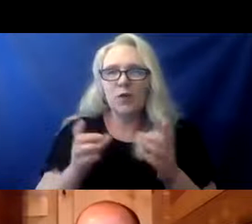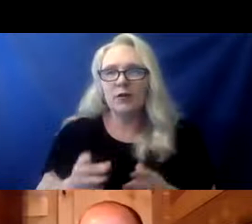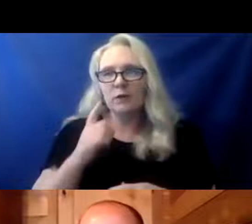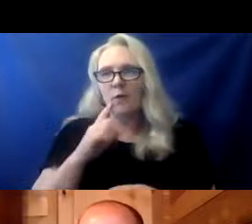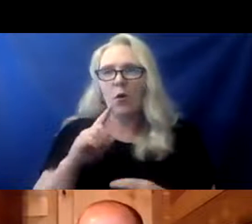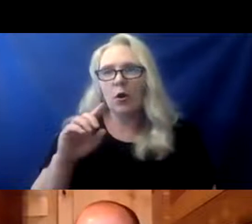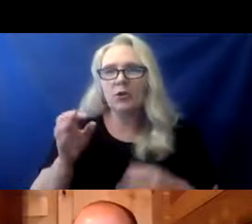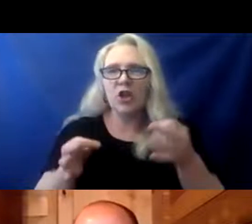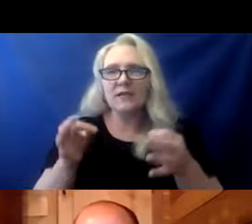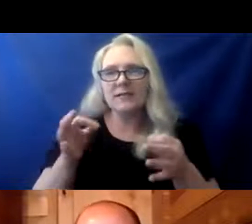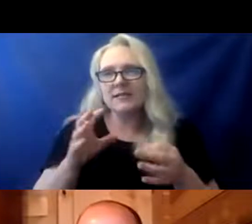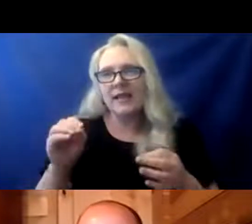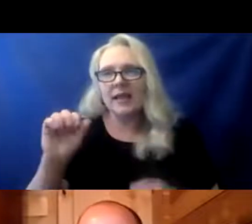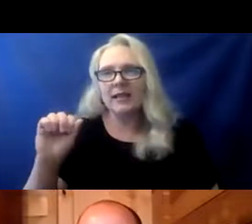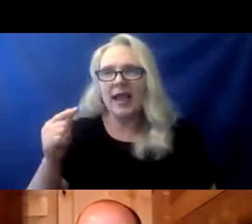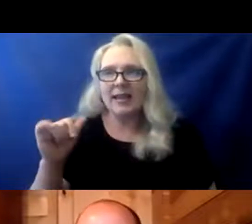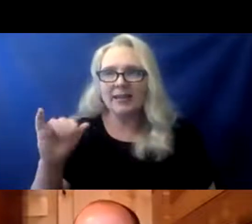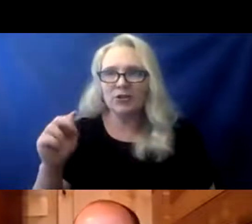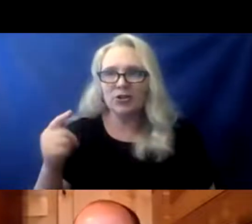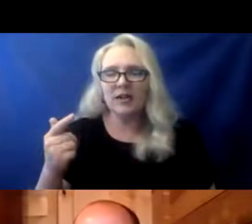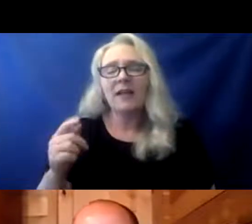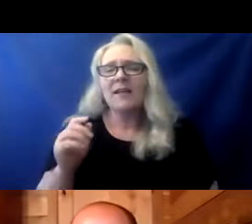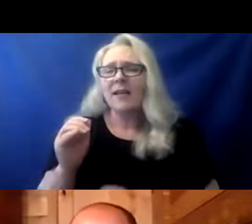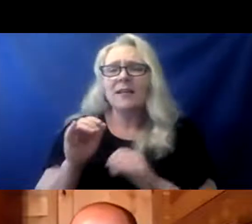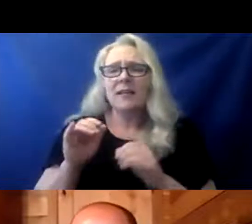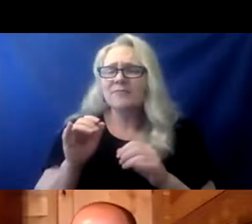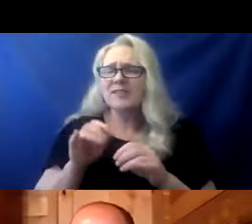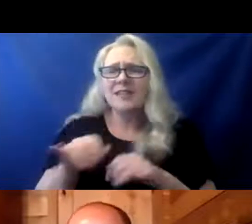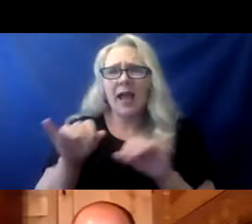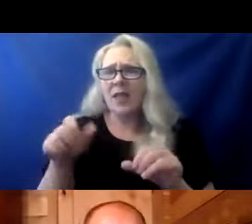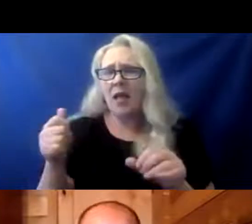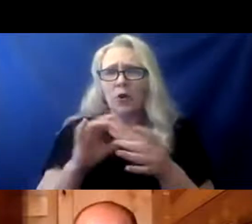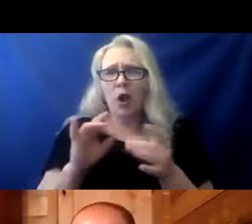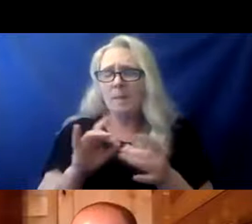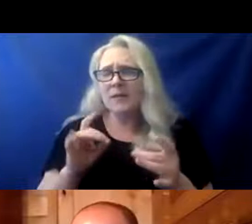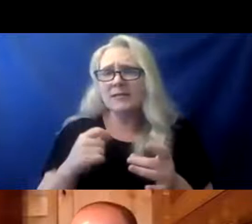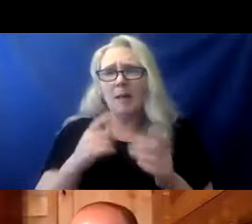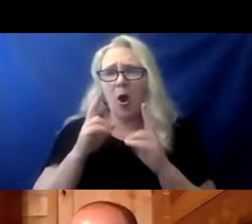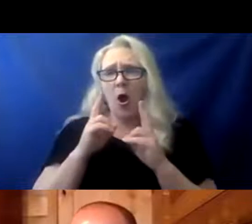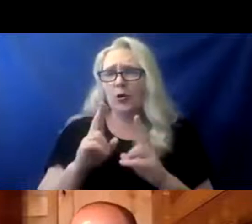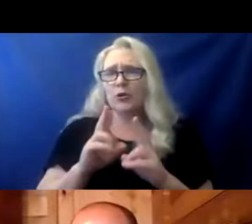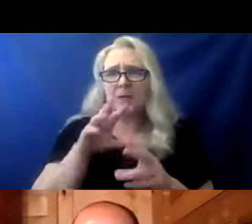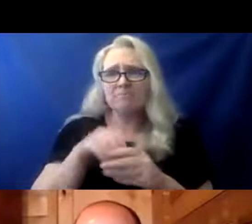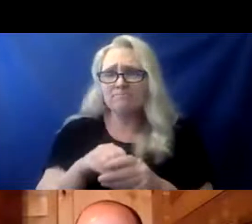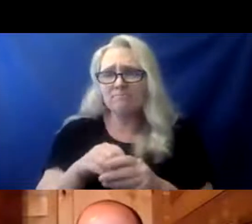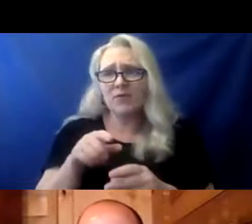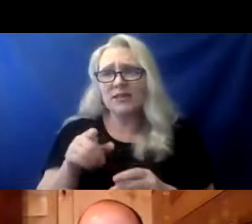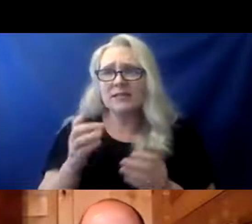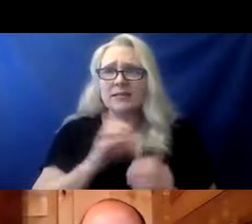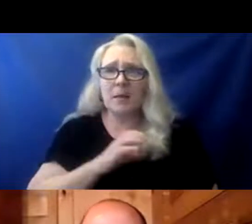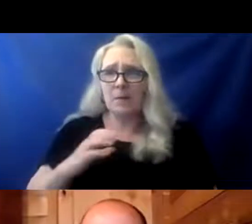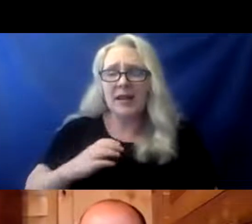everyone else's comments that it's a real honor to be serving on this committee and working with a broad array of stakeholders outside of this committee